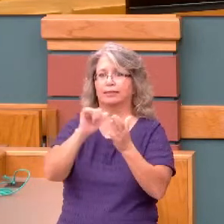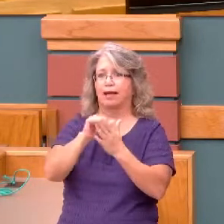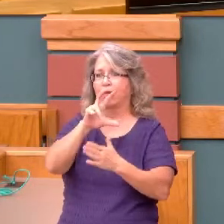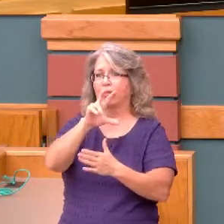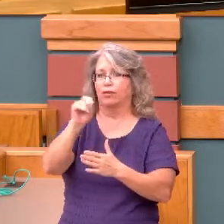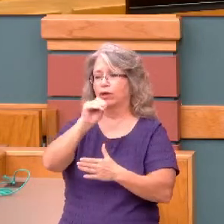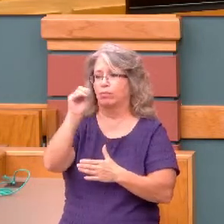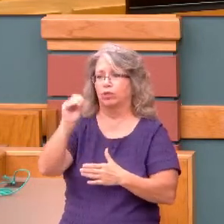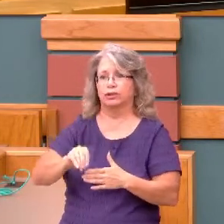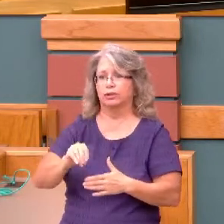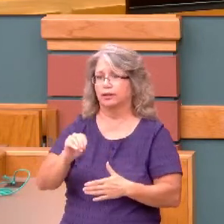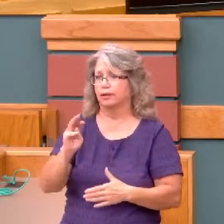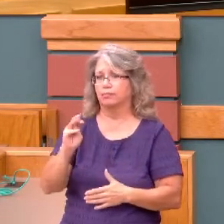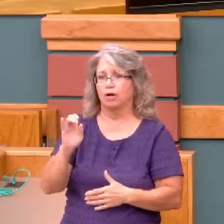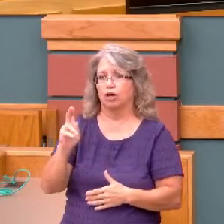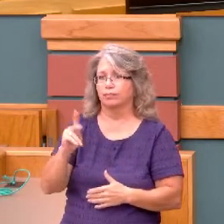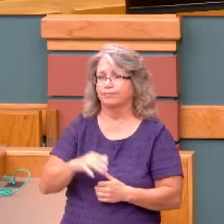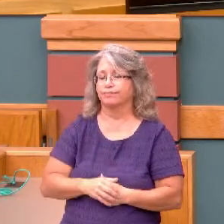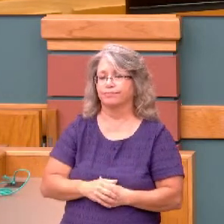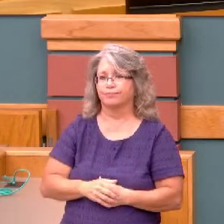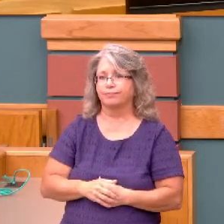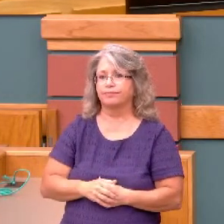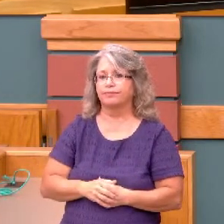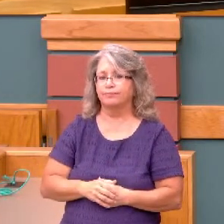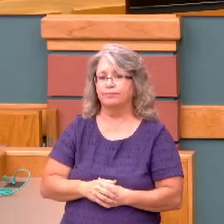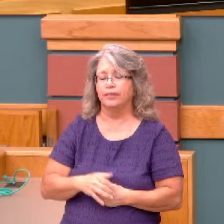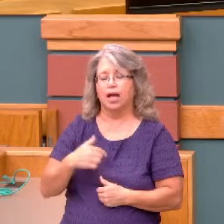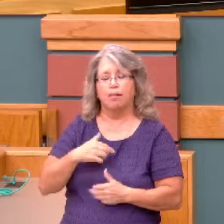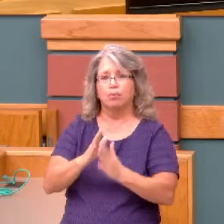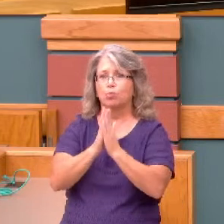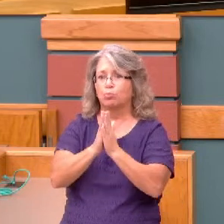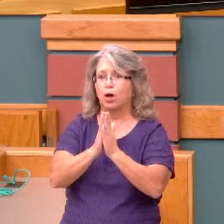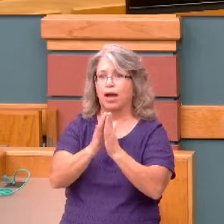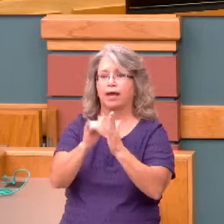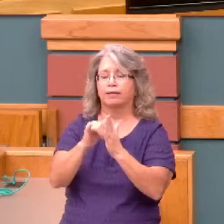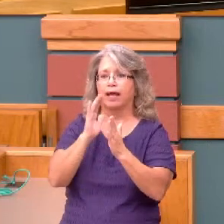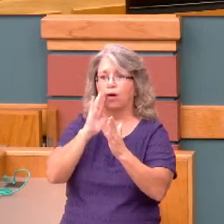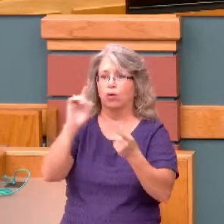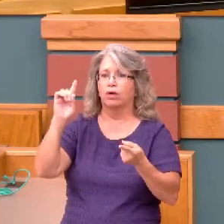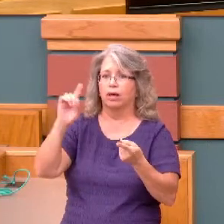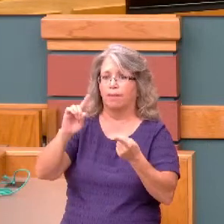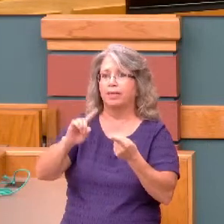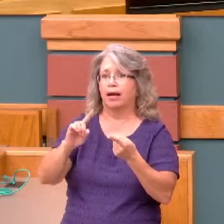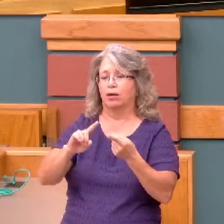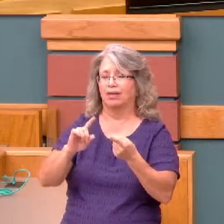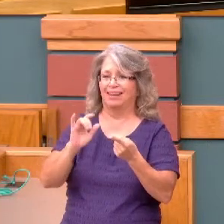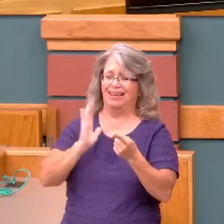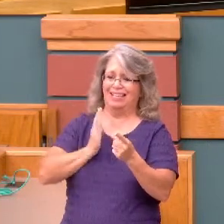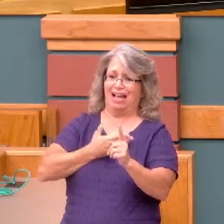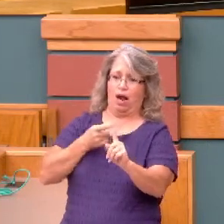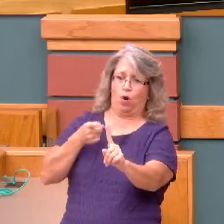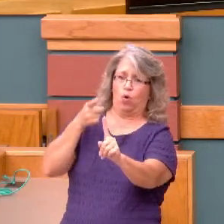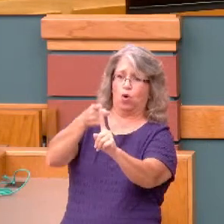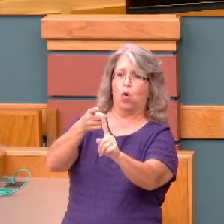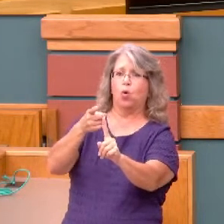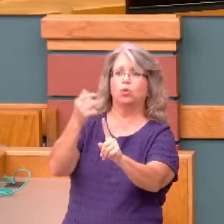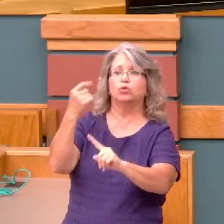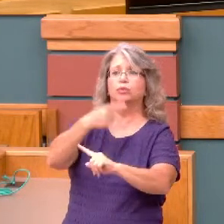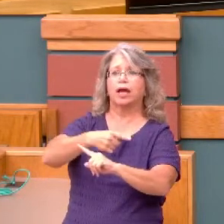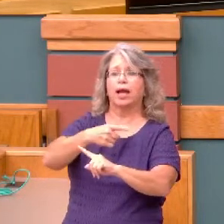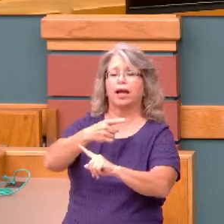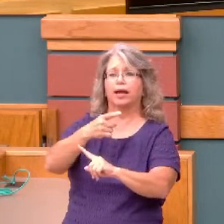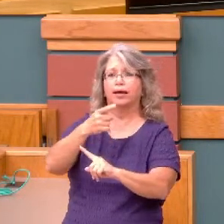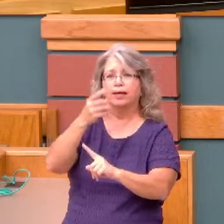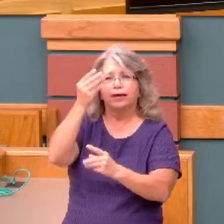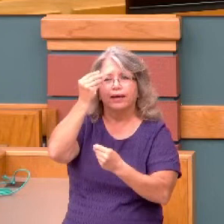mark. And I just pray that this will come down. This is the goal here today, is to give information on how we